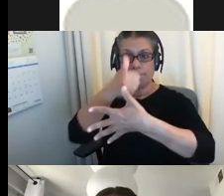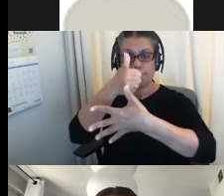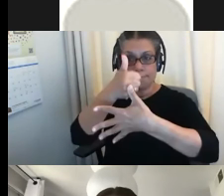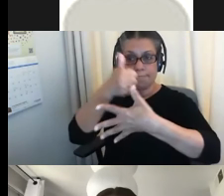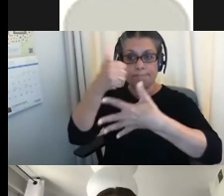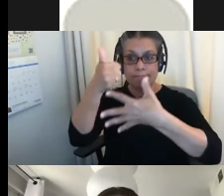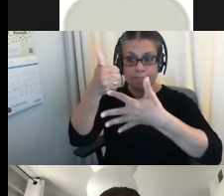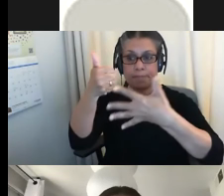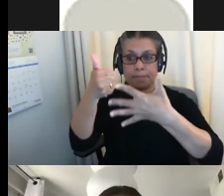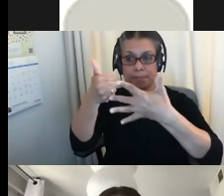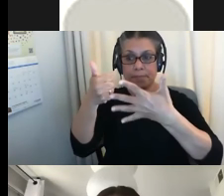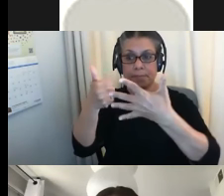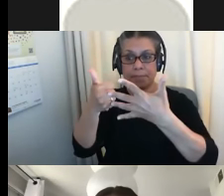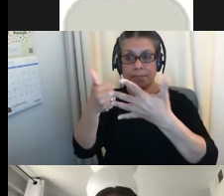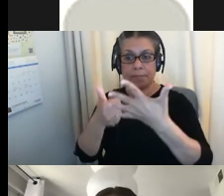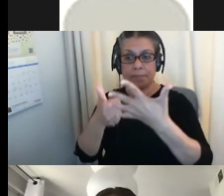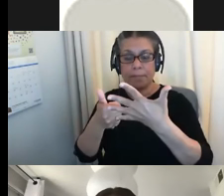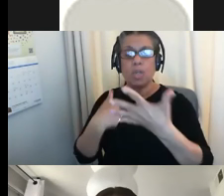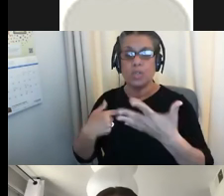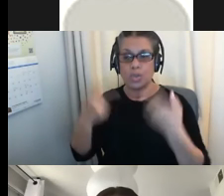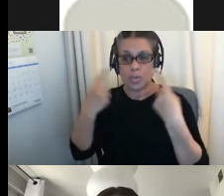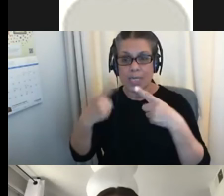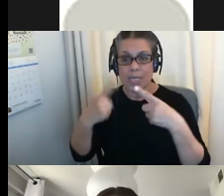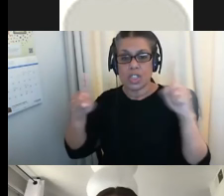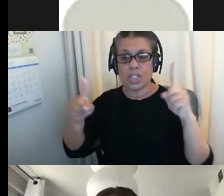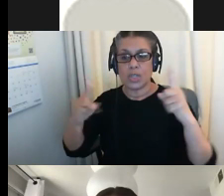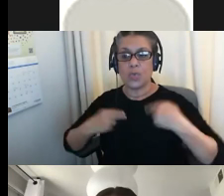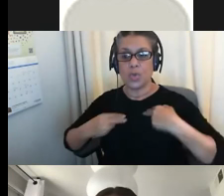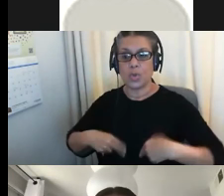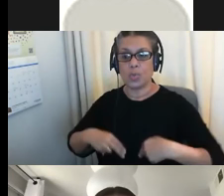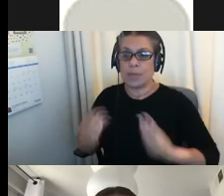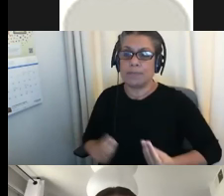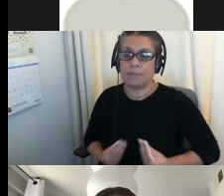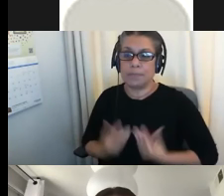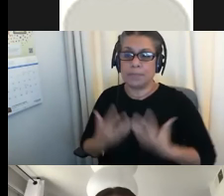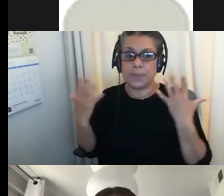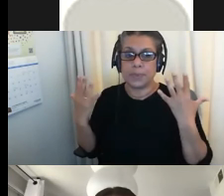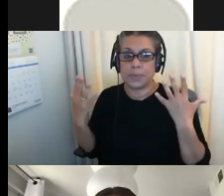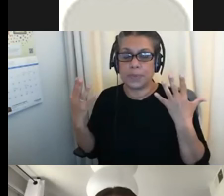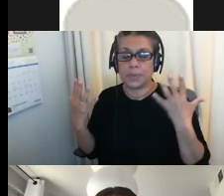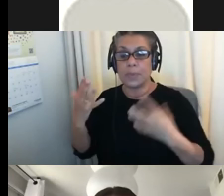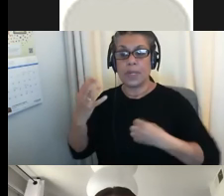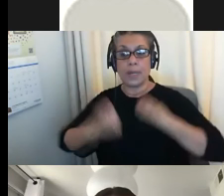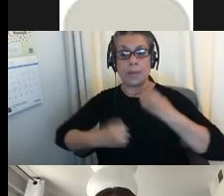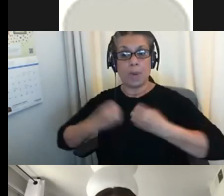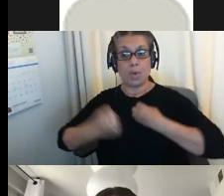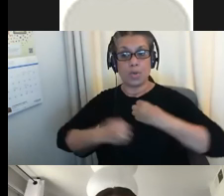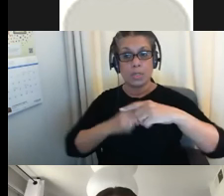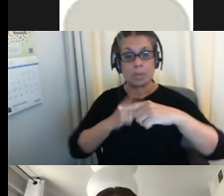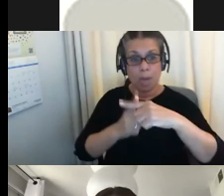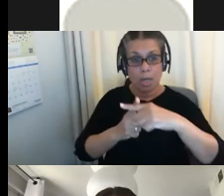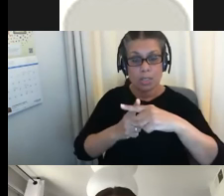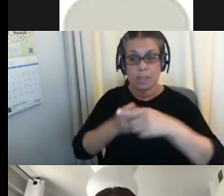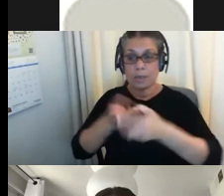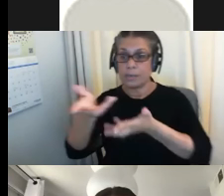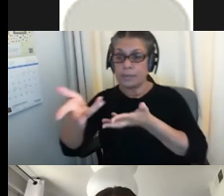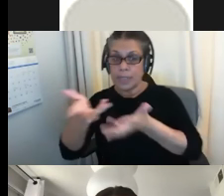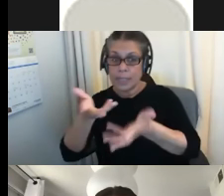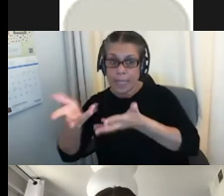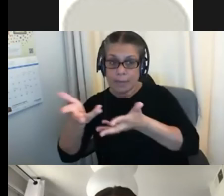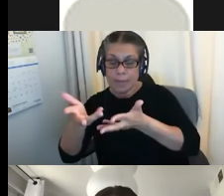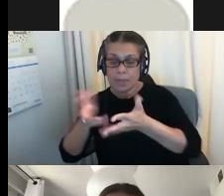order to achieve human flourishing. And these 5 domains are positive emotions, engagement, relationships,